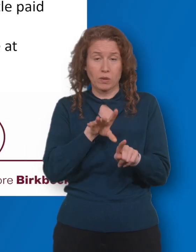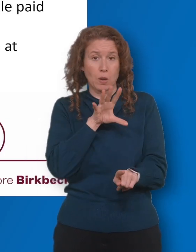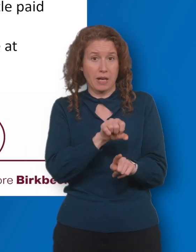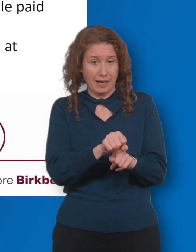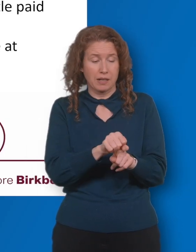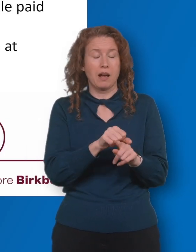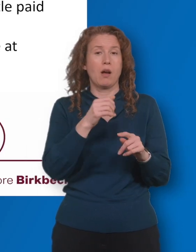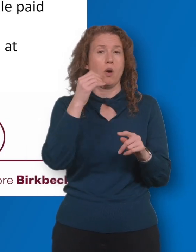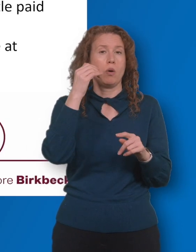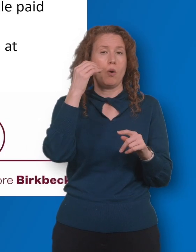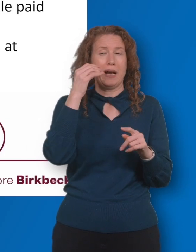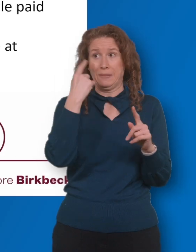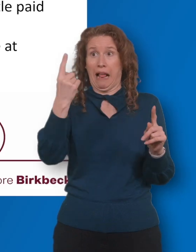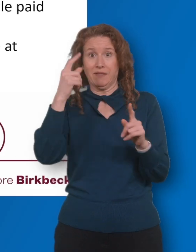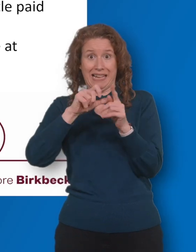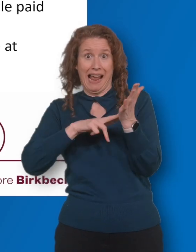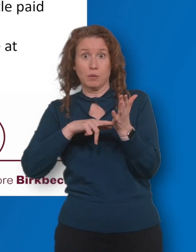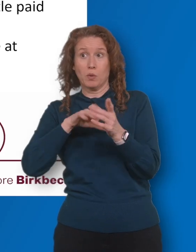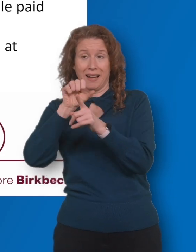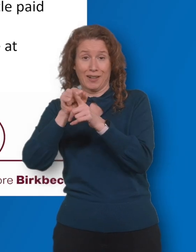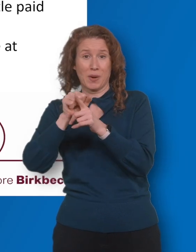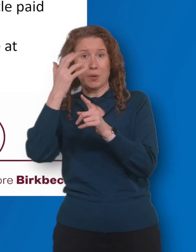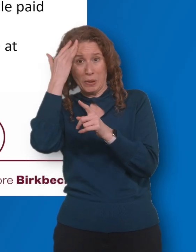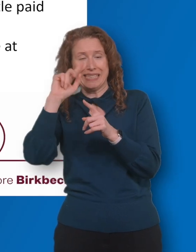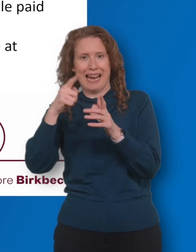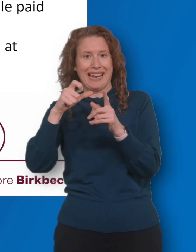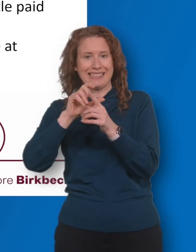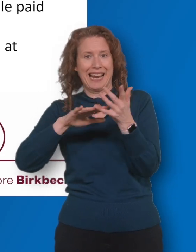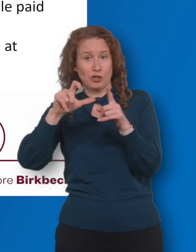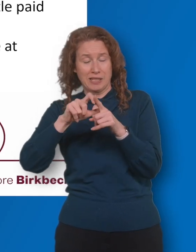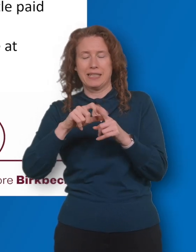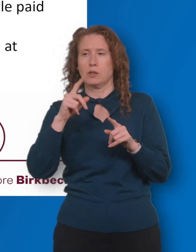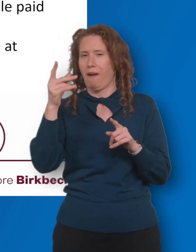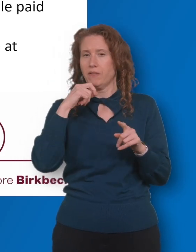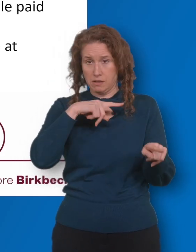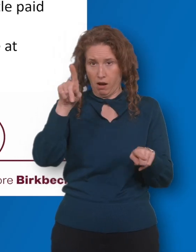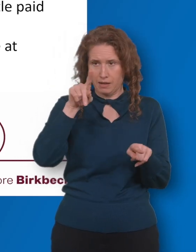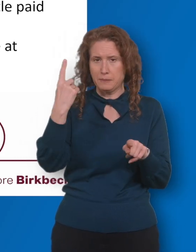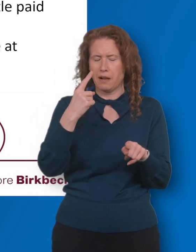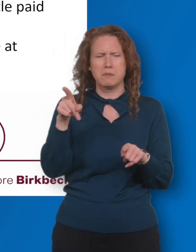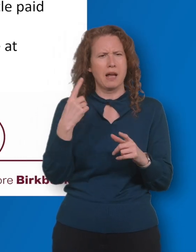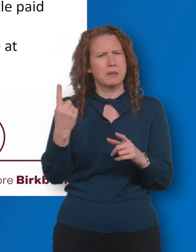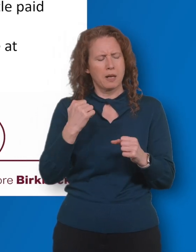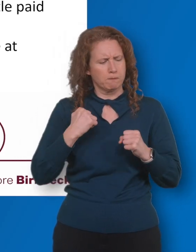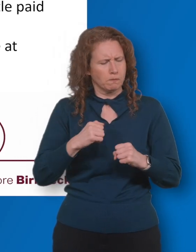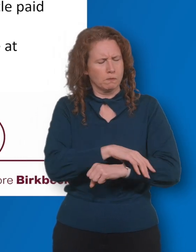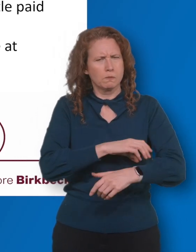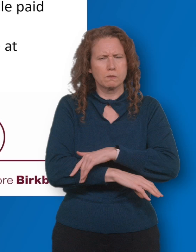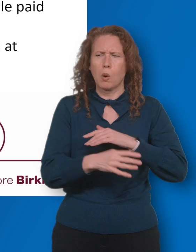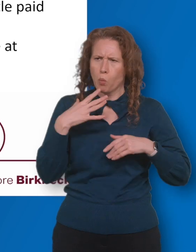as autistic and an ADHDer. And he's got that real wish and need to